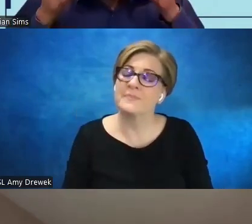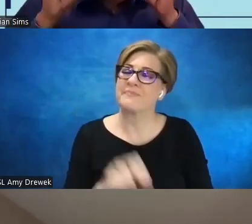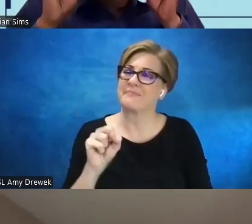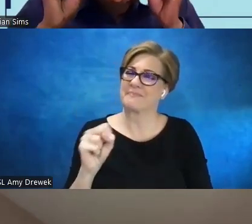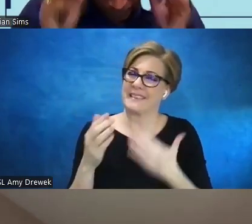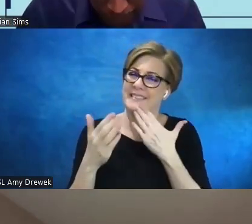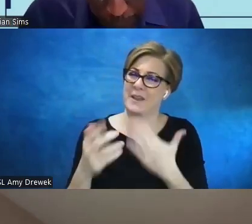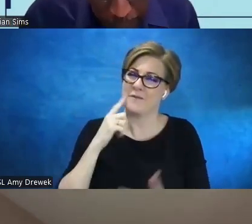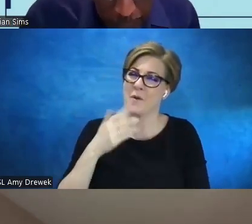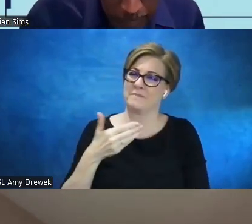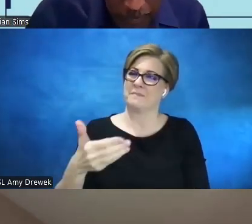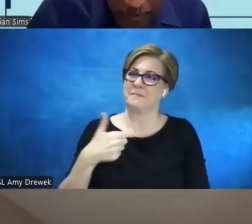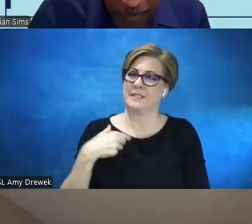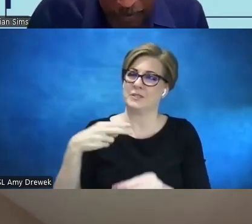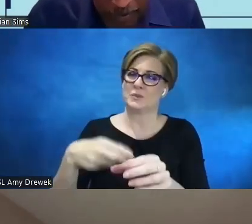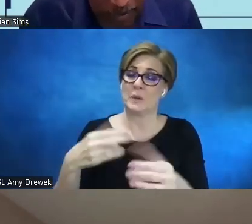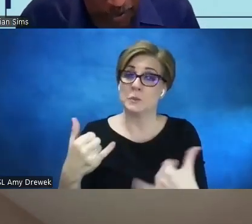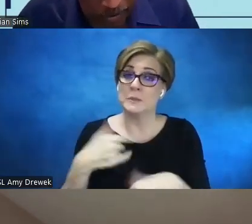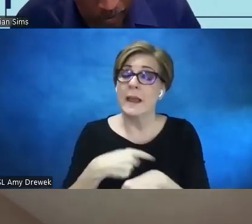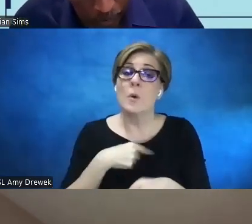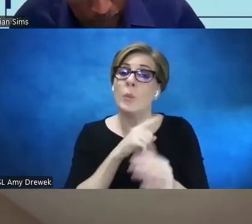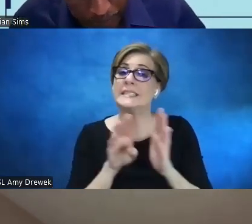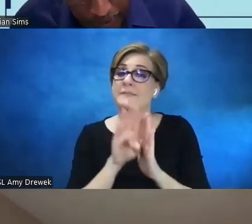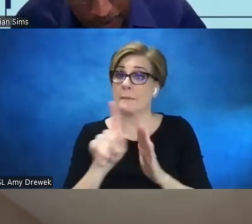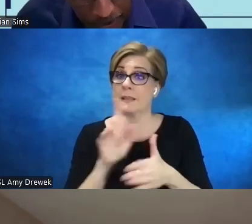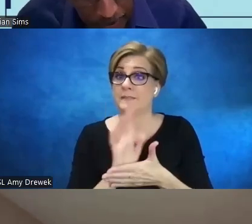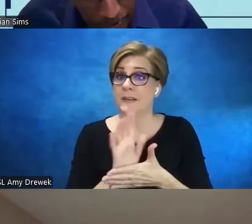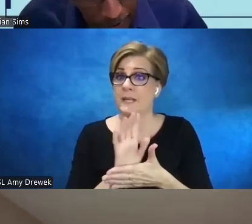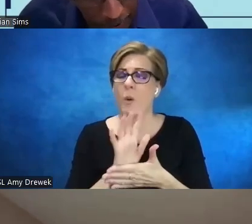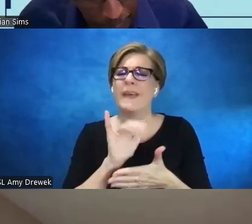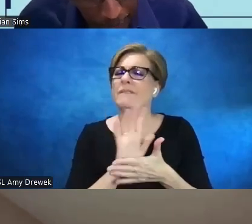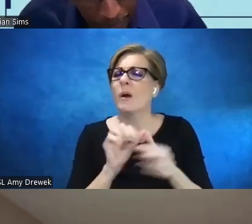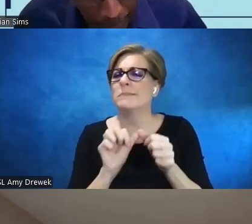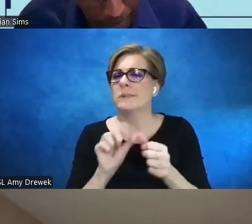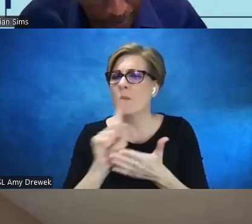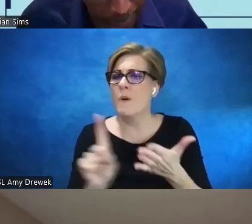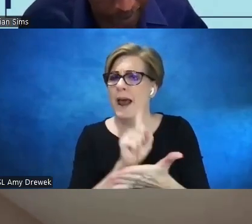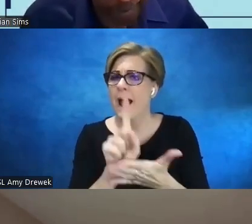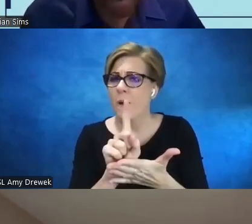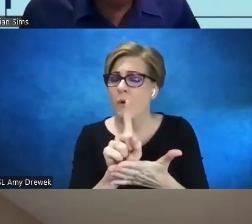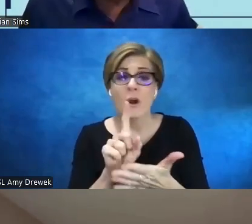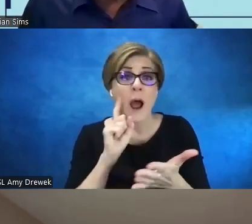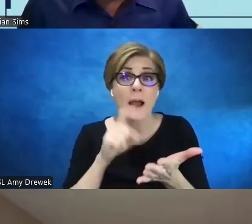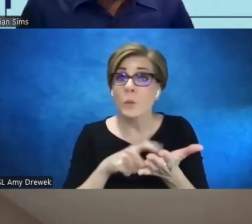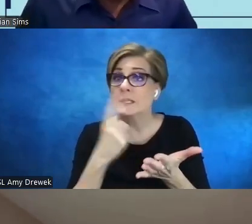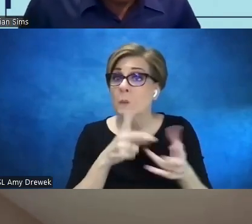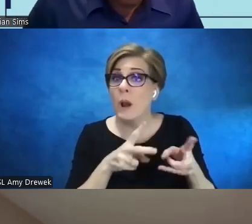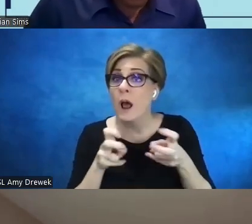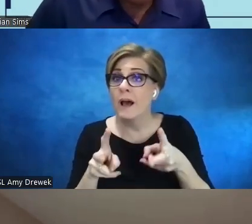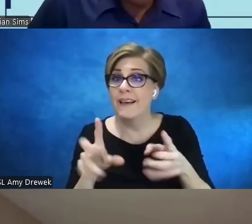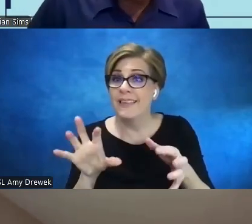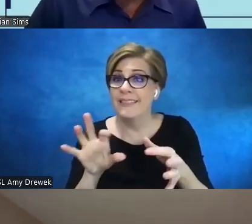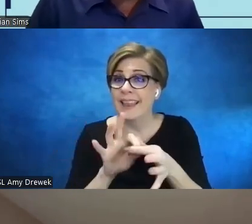for having me. We created this video. It is about an hour long. I saw that somebody put the link in the chat, so thank